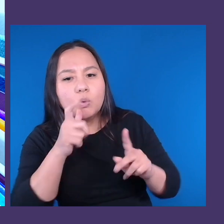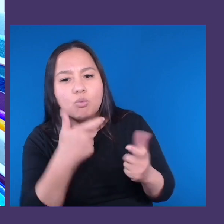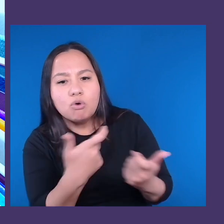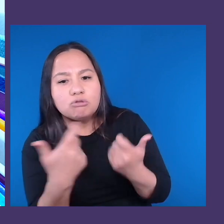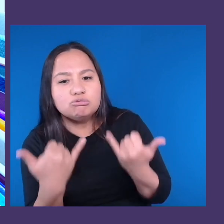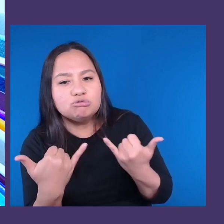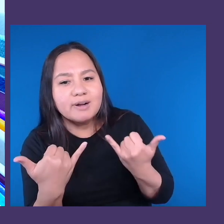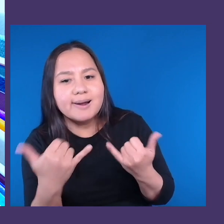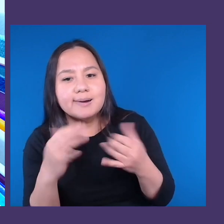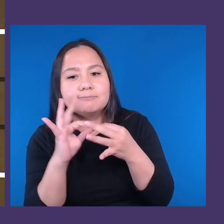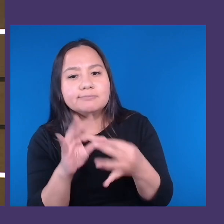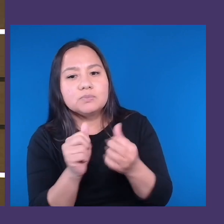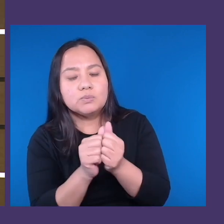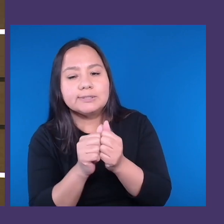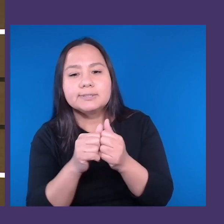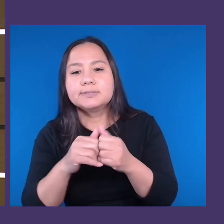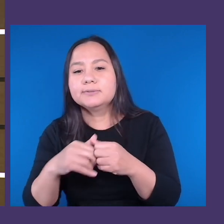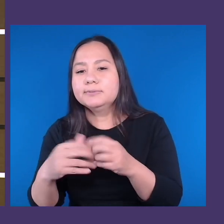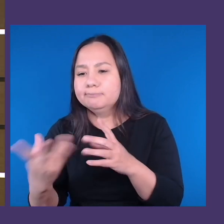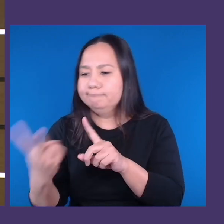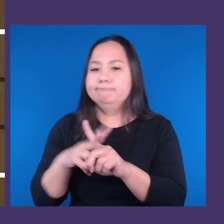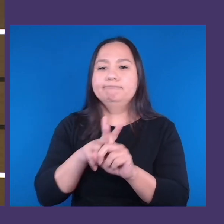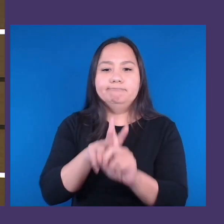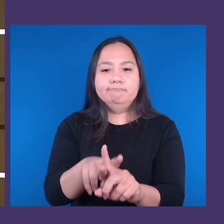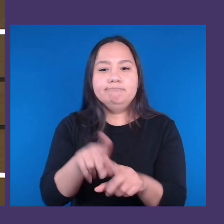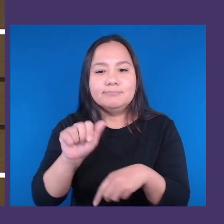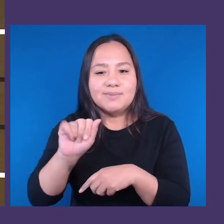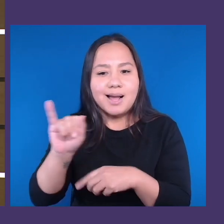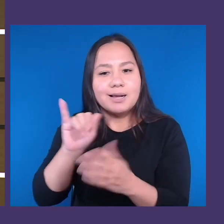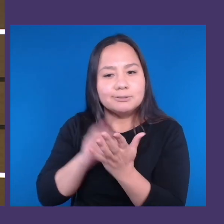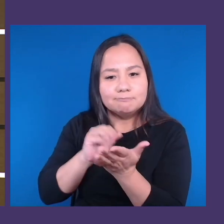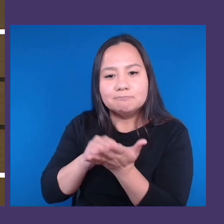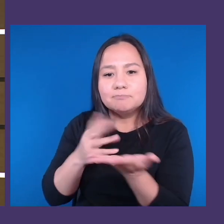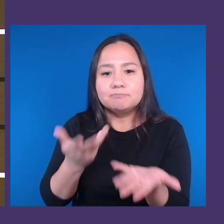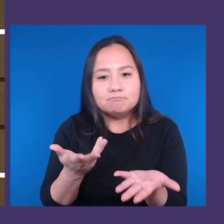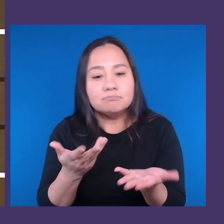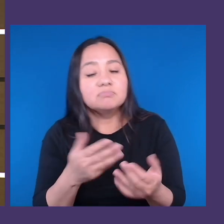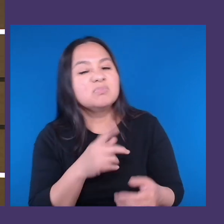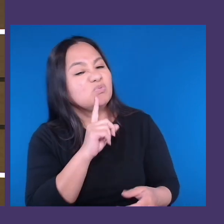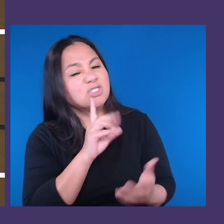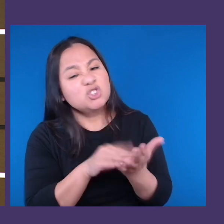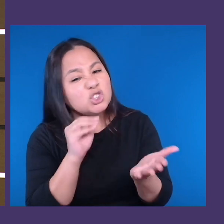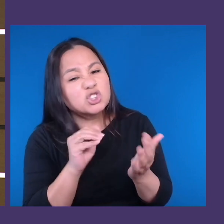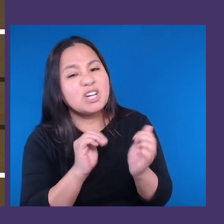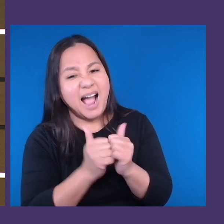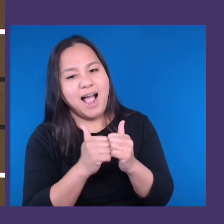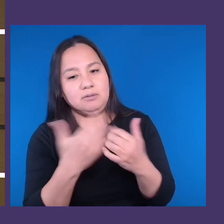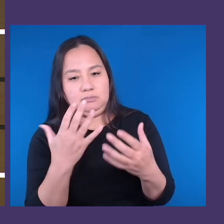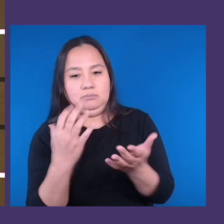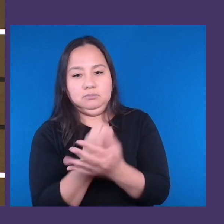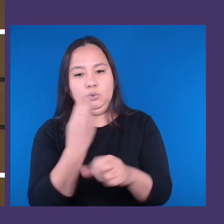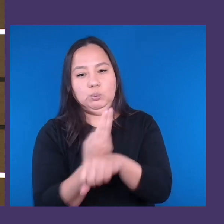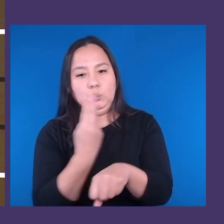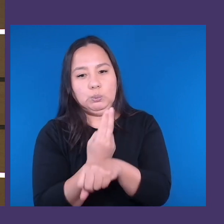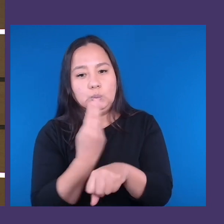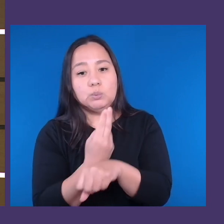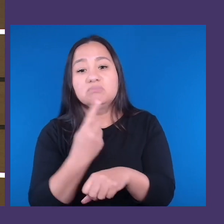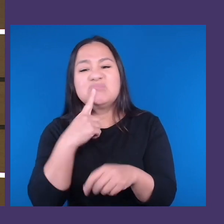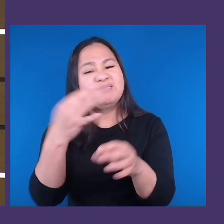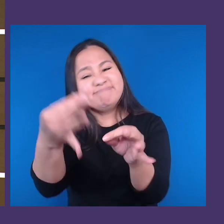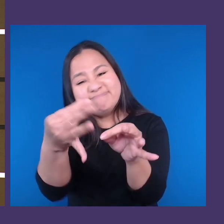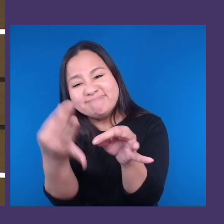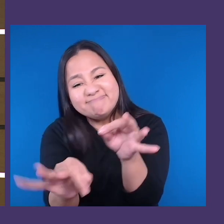of AI? Learn it by using it. Yeah. I think it's super simple, actually. But that's always been the lesson